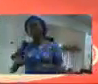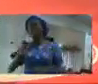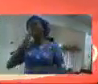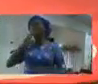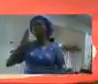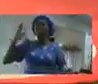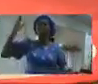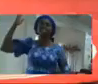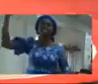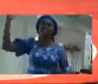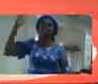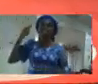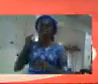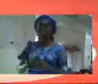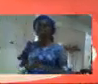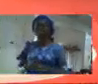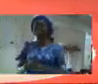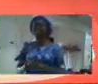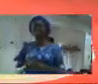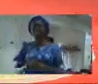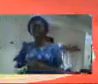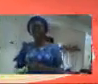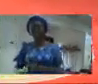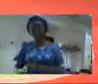Hallelujah. Blessed be your name.